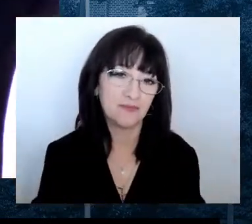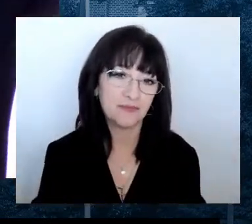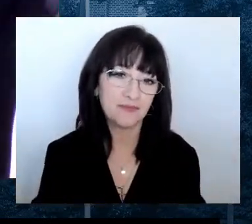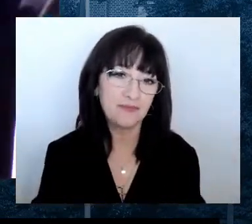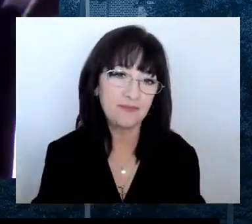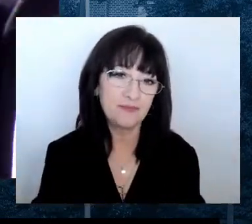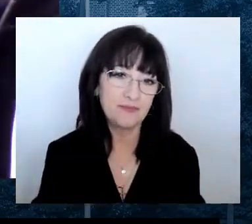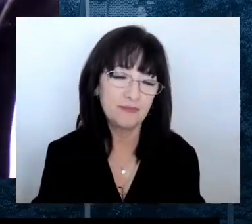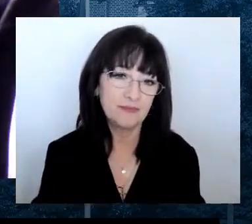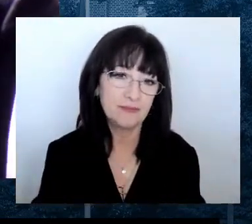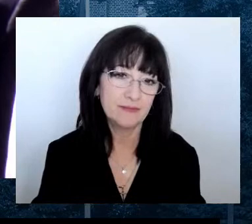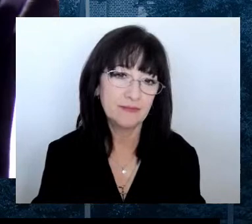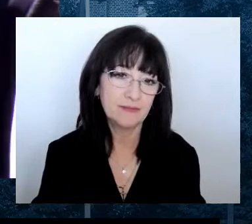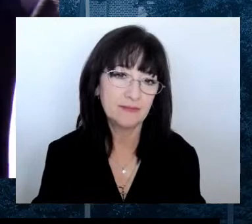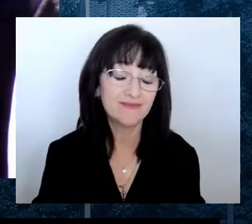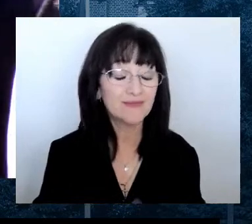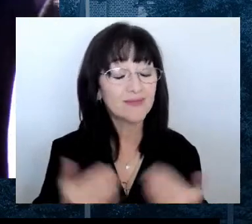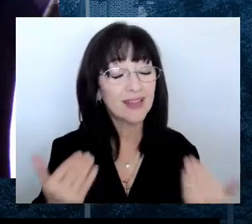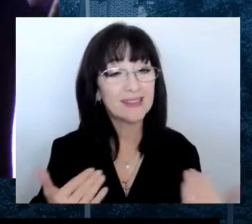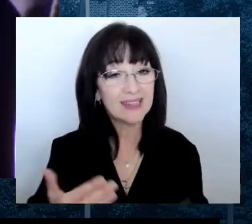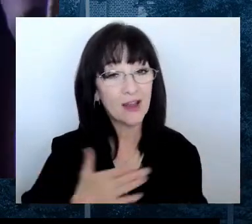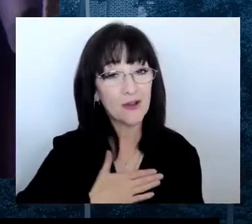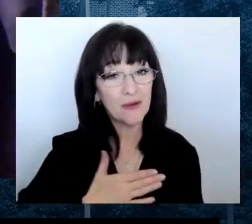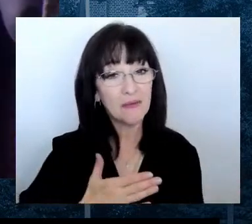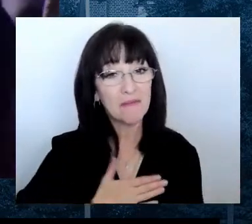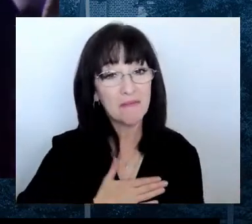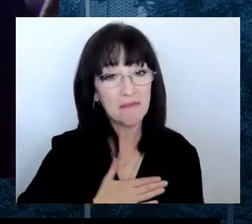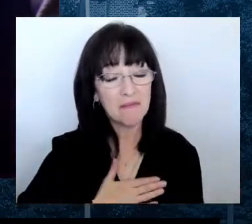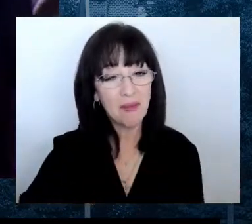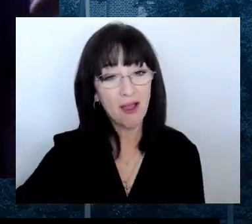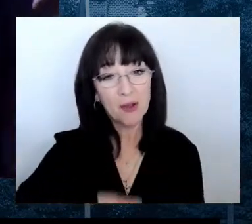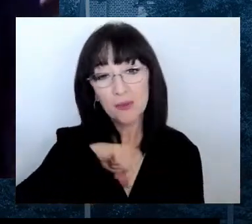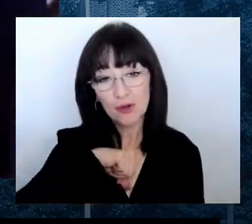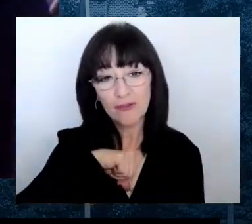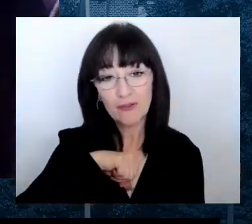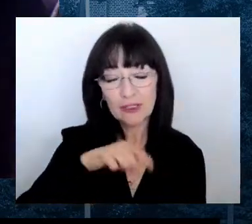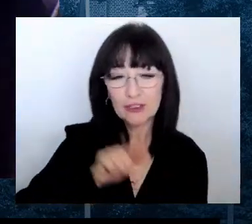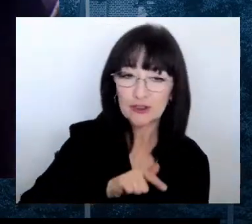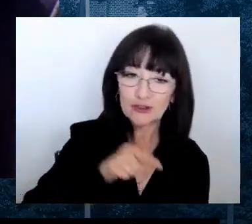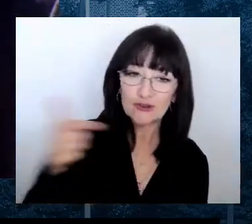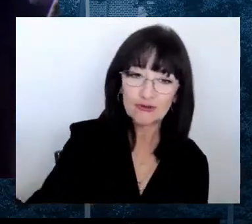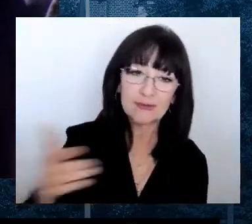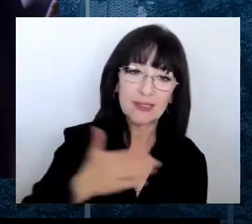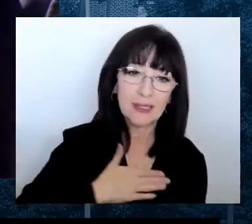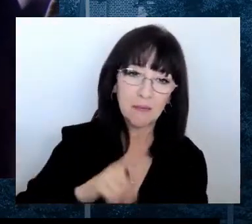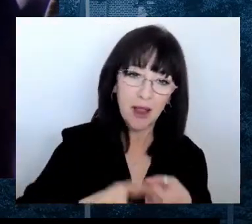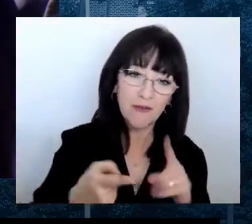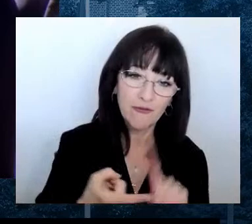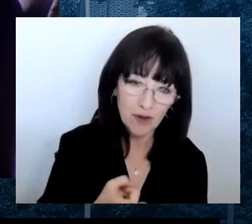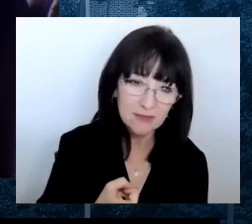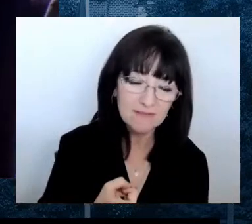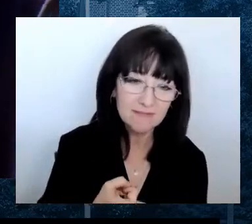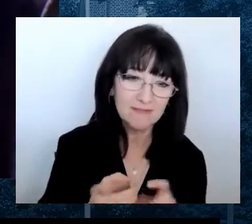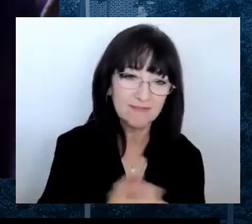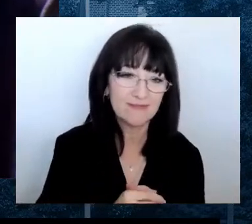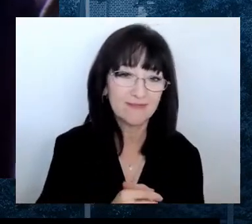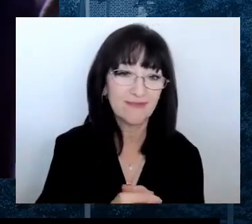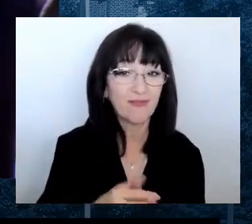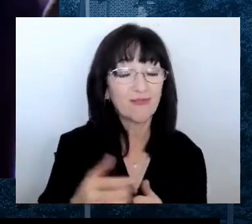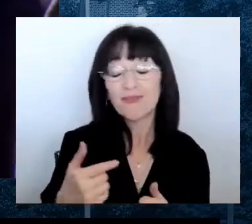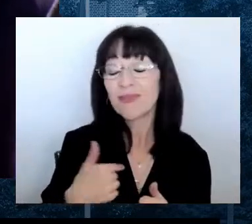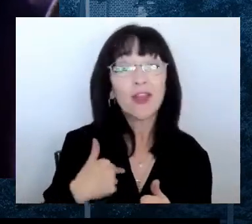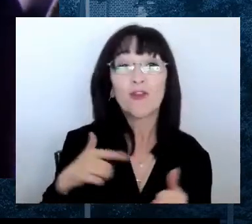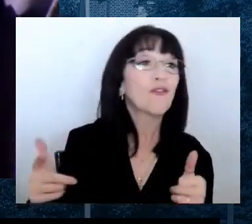And now I have the privilege of turning things over to my friend, someone who, when I was first talking with